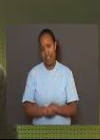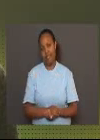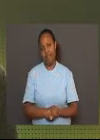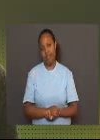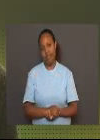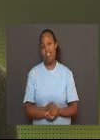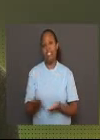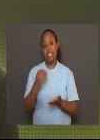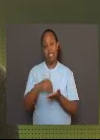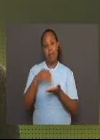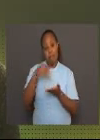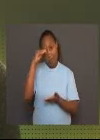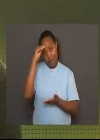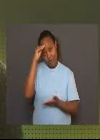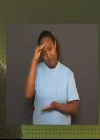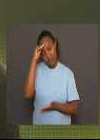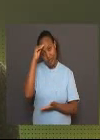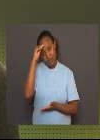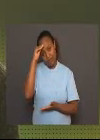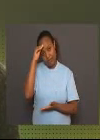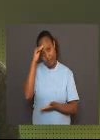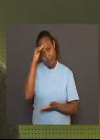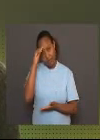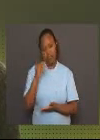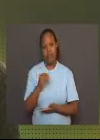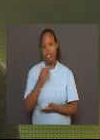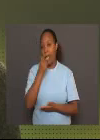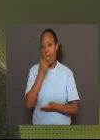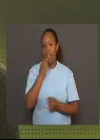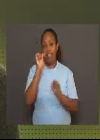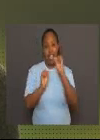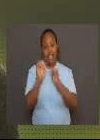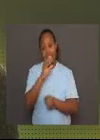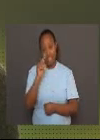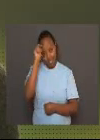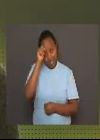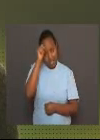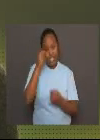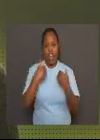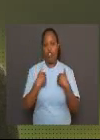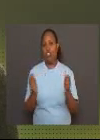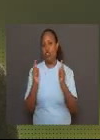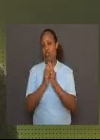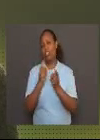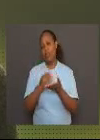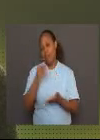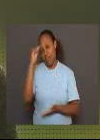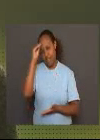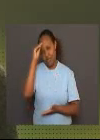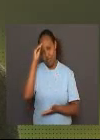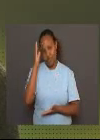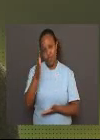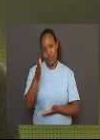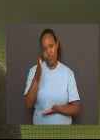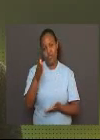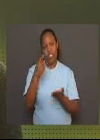will study the relationship between myth and tradition. This unit will